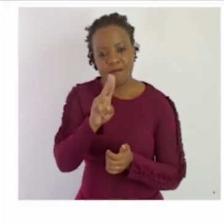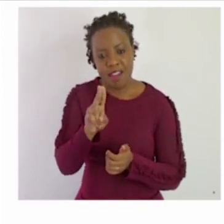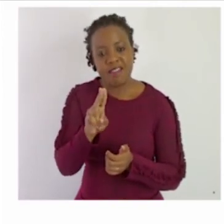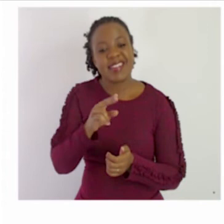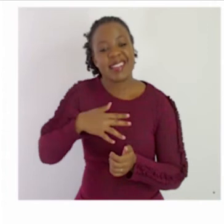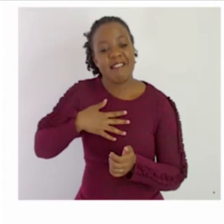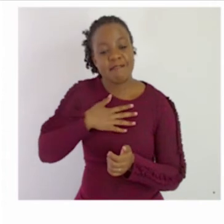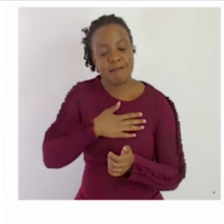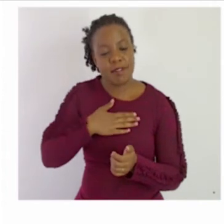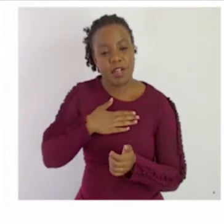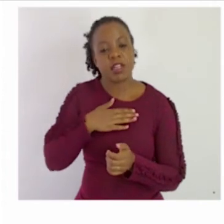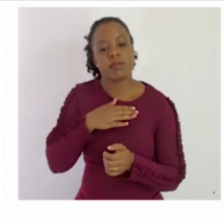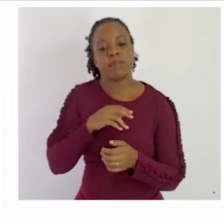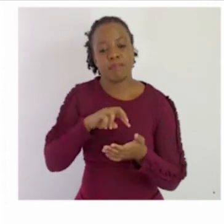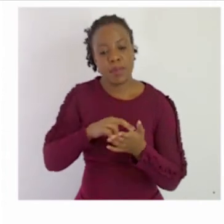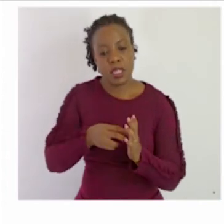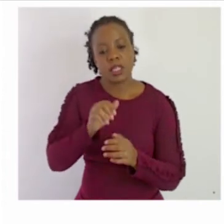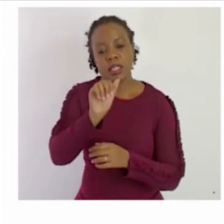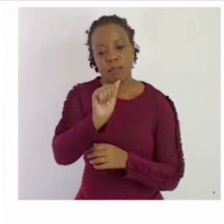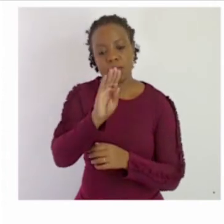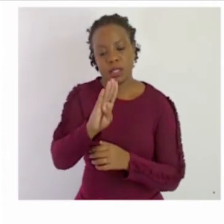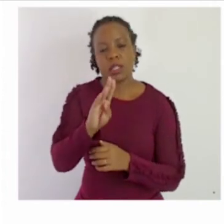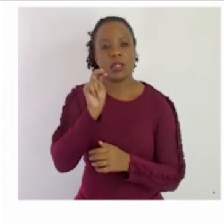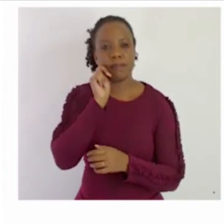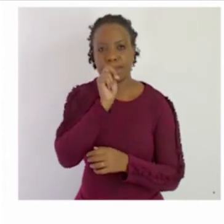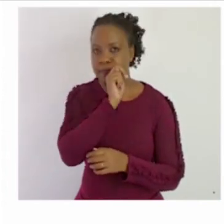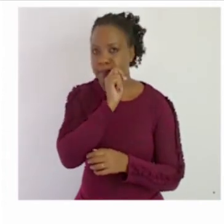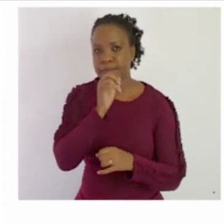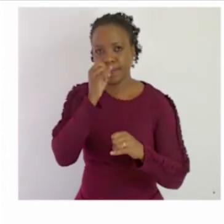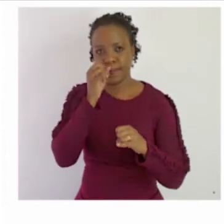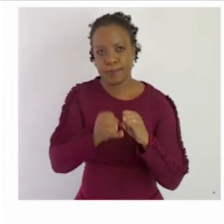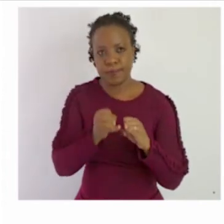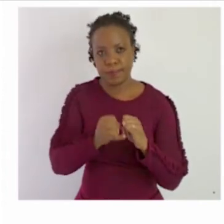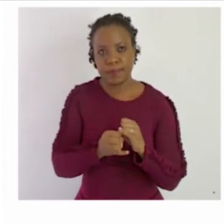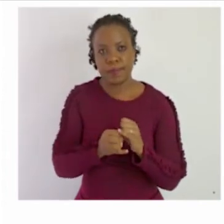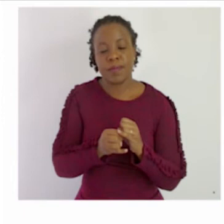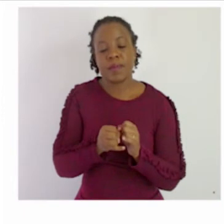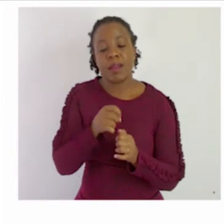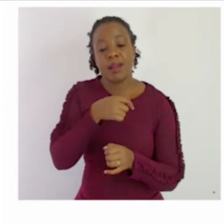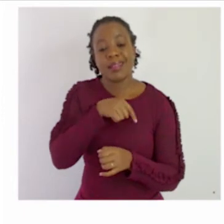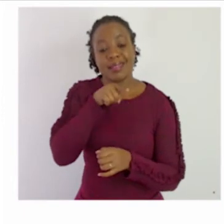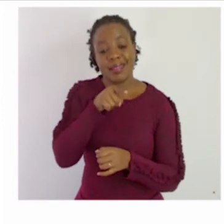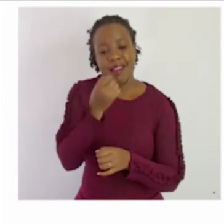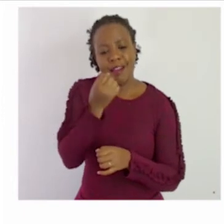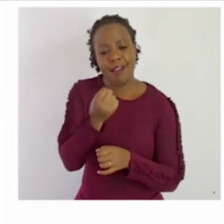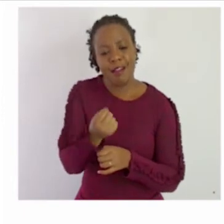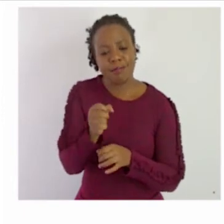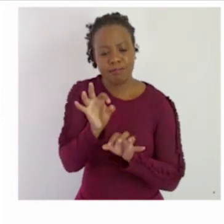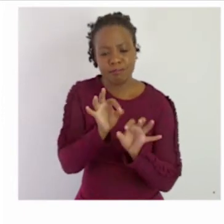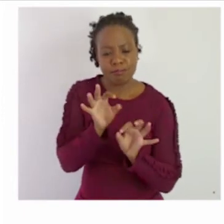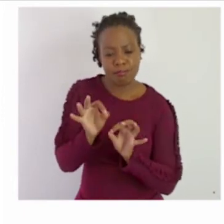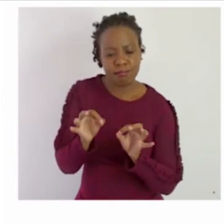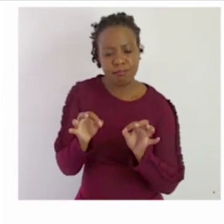feeling. The last one is, she has great taste in clothes. She